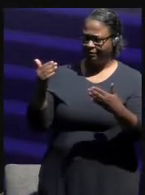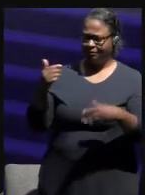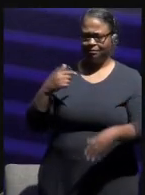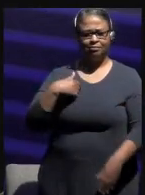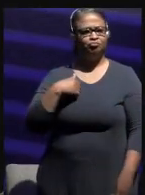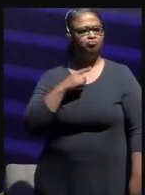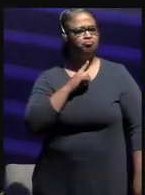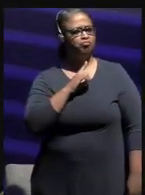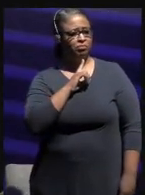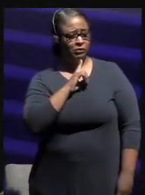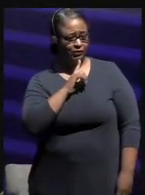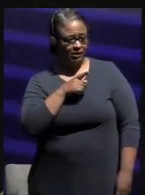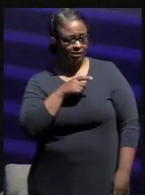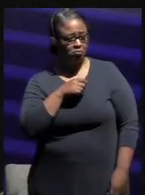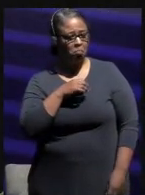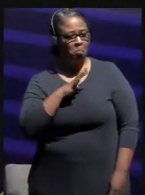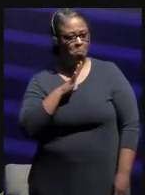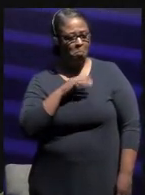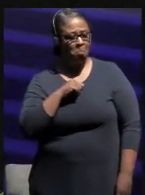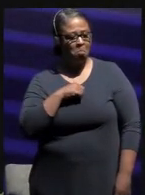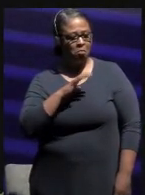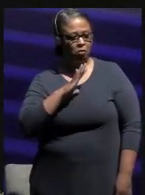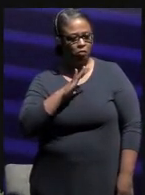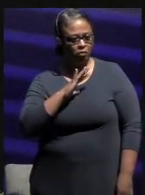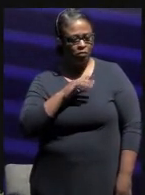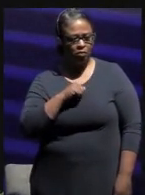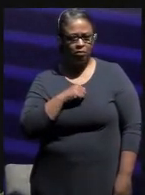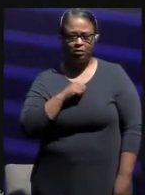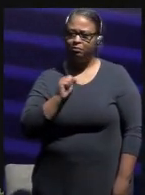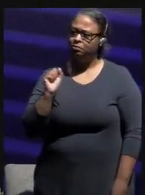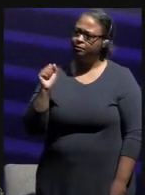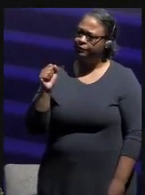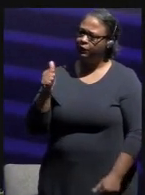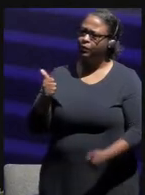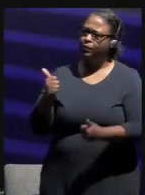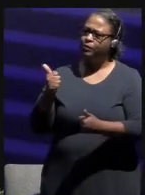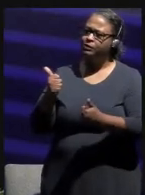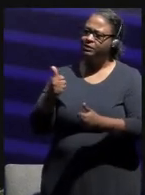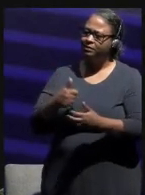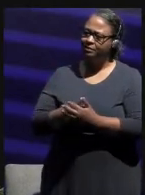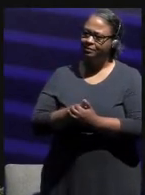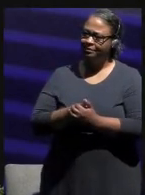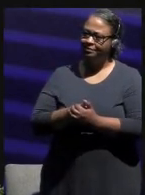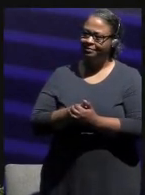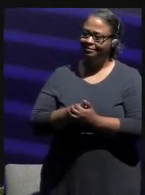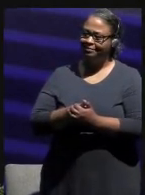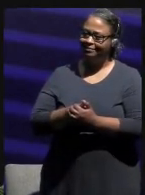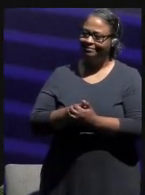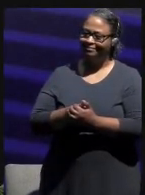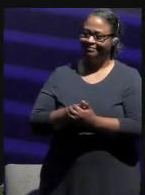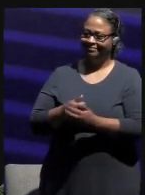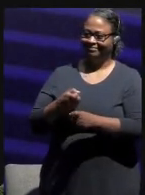said, oh, really? Okay, that's cool, yeah. I said, which one?